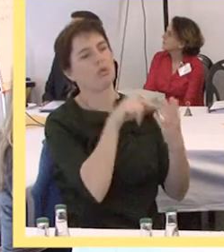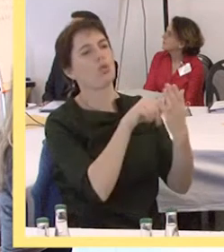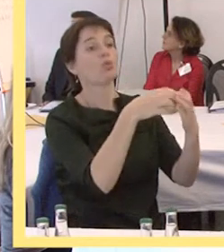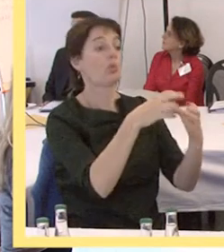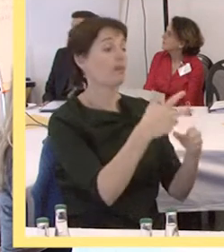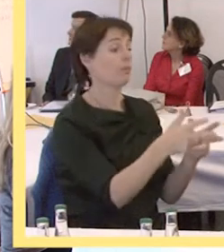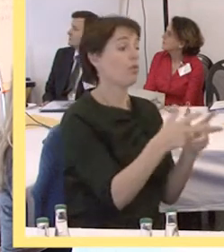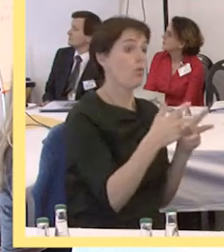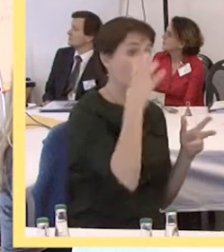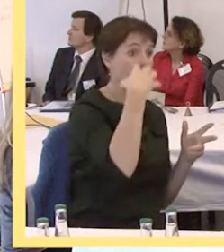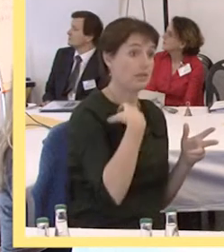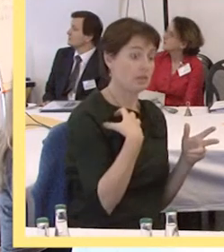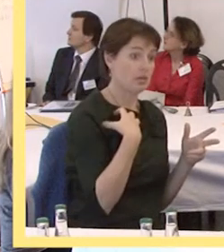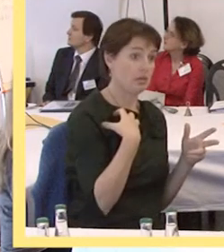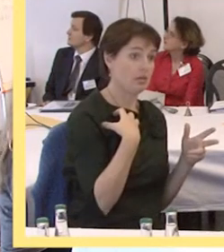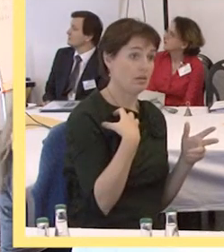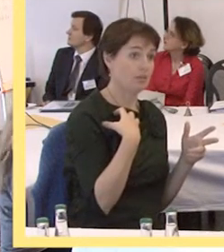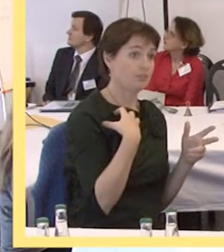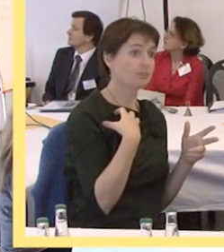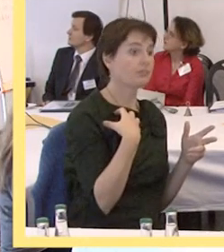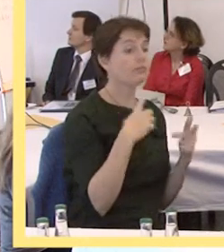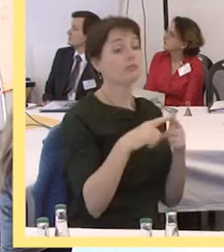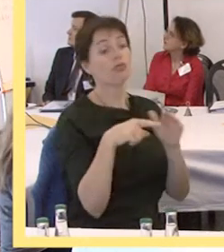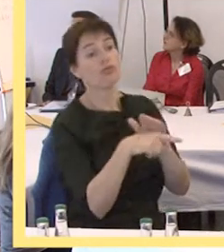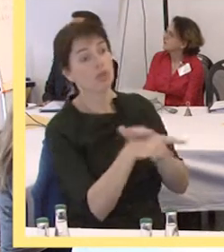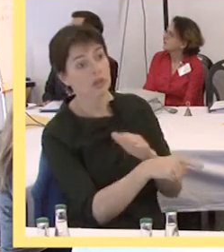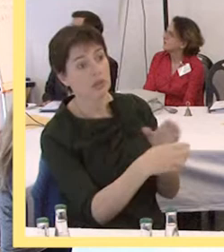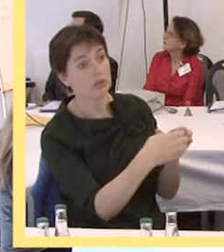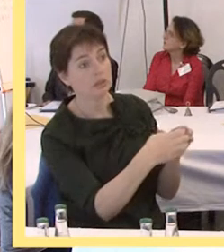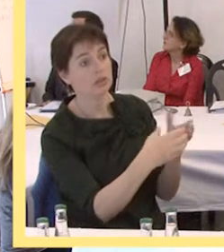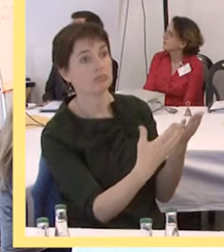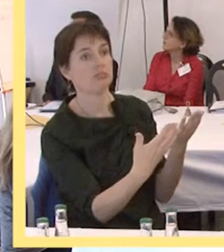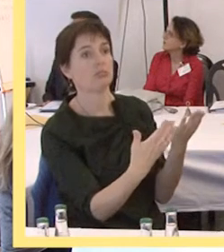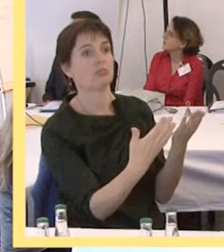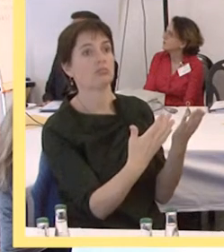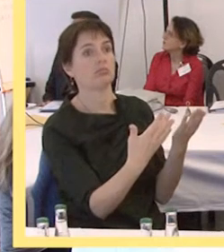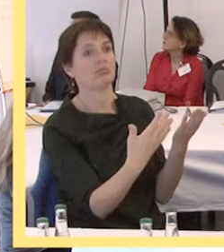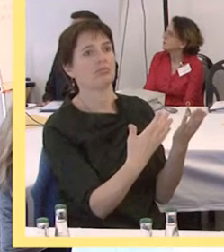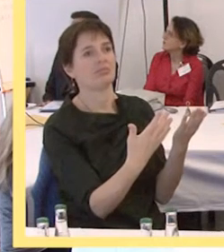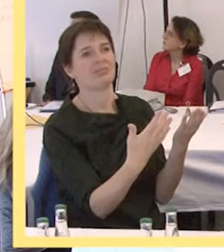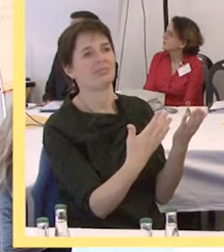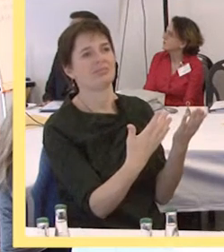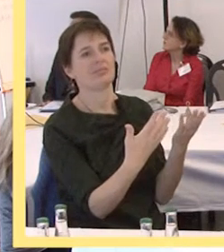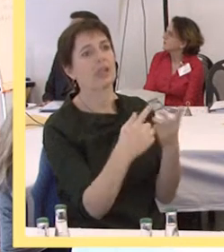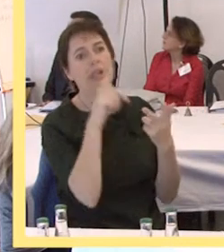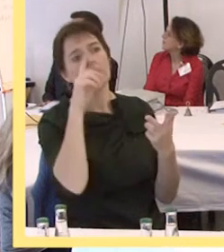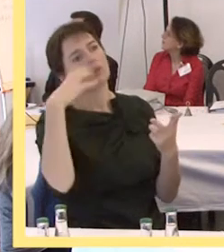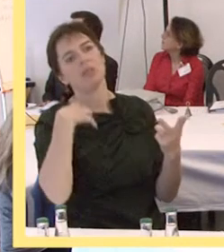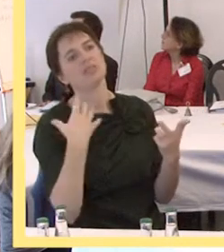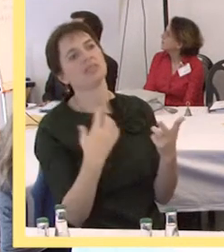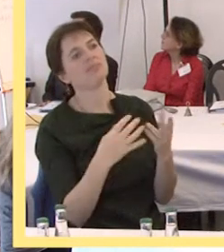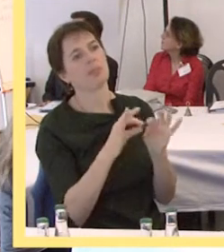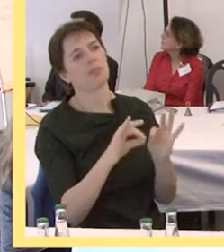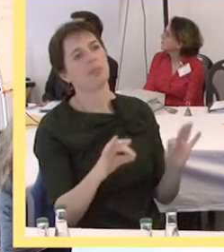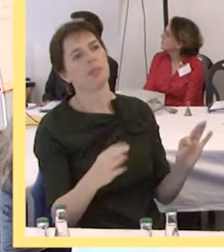people, we have helpers, we have refugees. There is not a lot on older people and persons